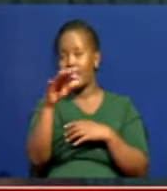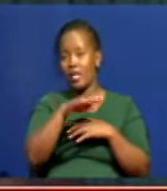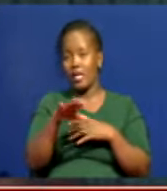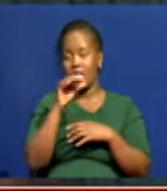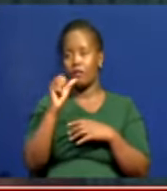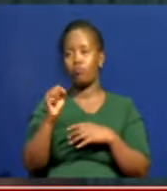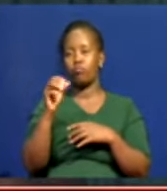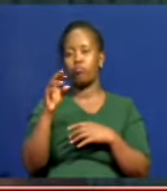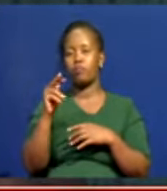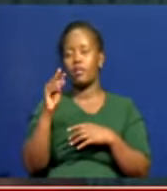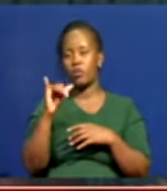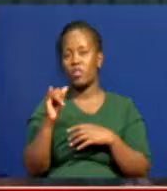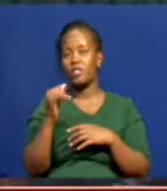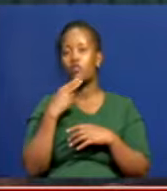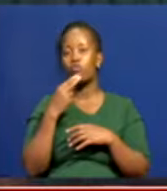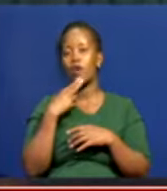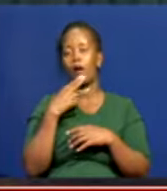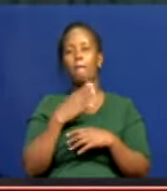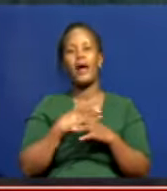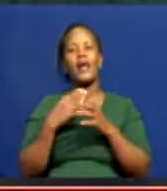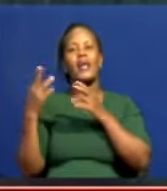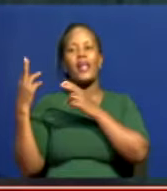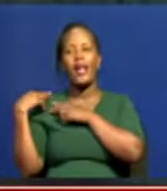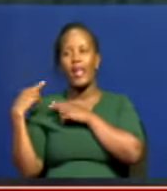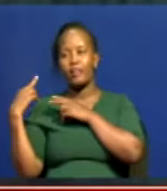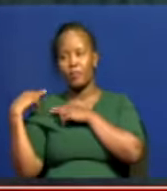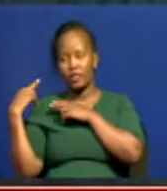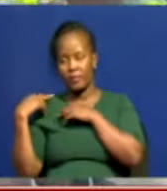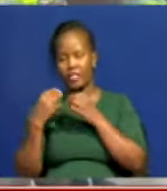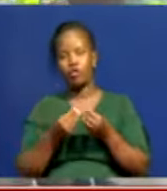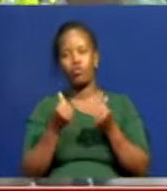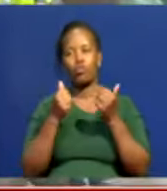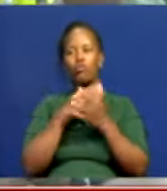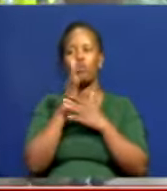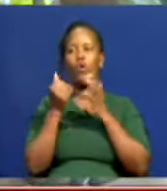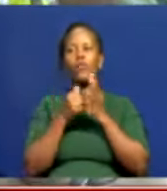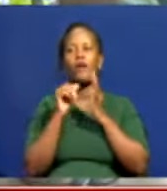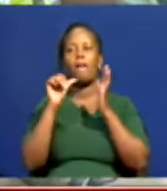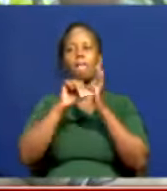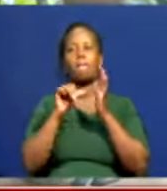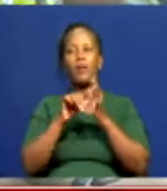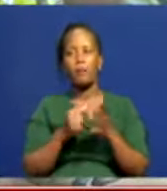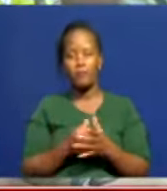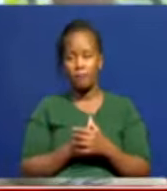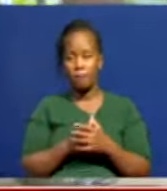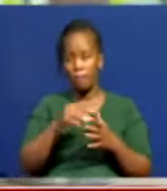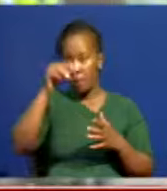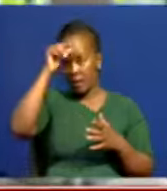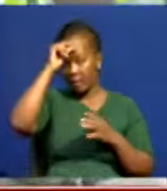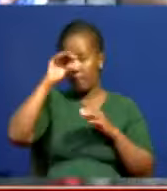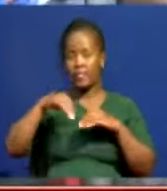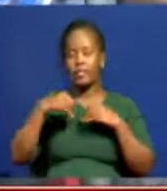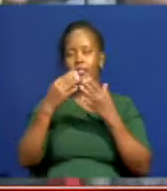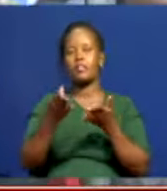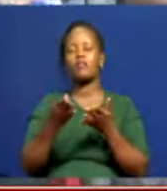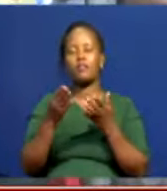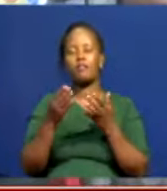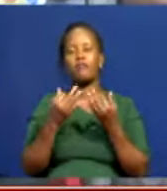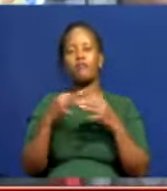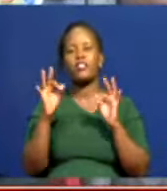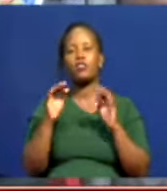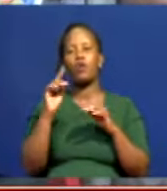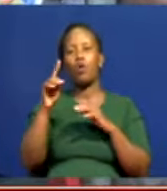Sugar. That is my assignment. Mimi nitamaliza hii matatizo. The government released 117 billion shillings to pay